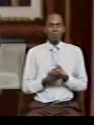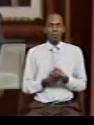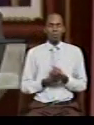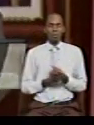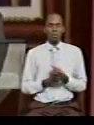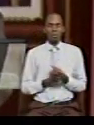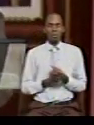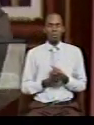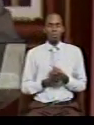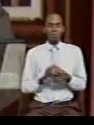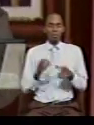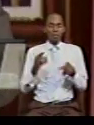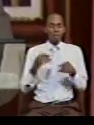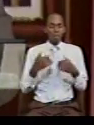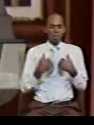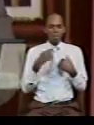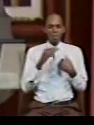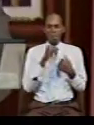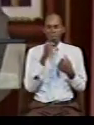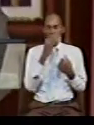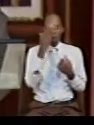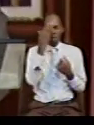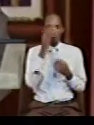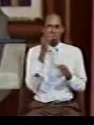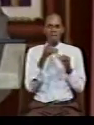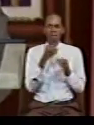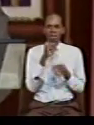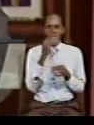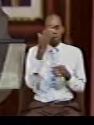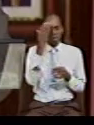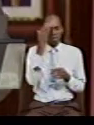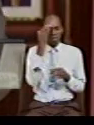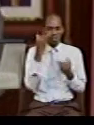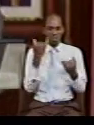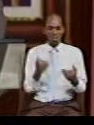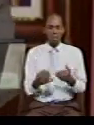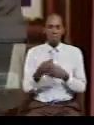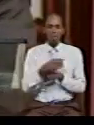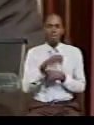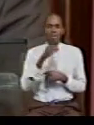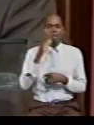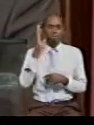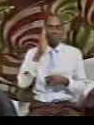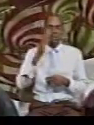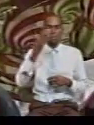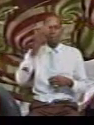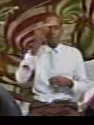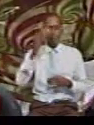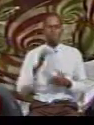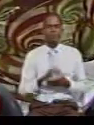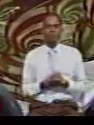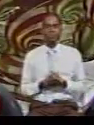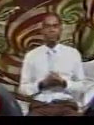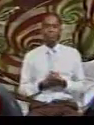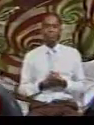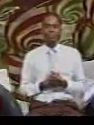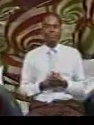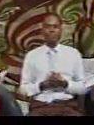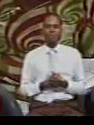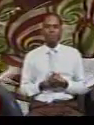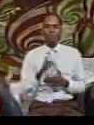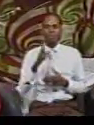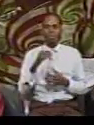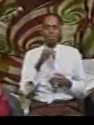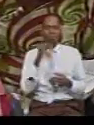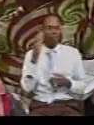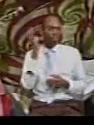28. Hast thou not known? If you have not known, today you will know. Hast thou not